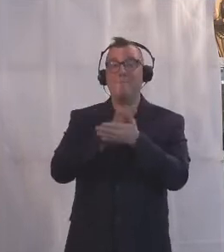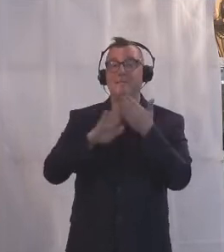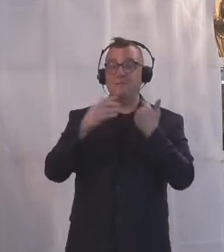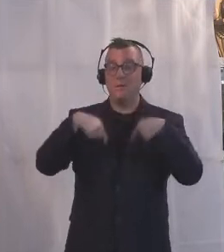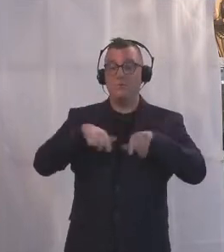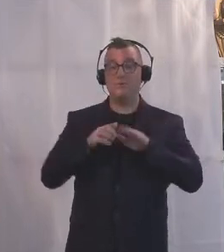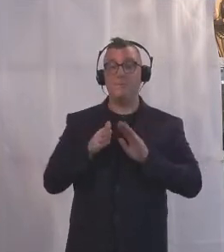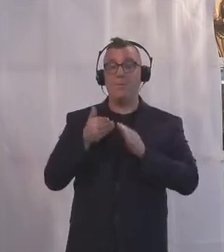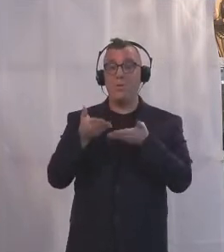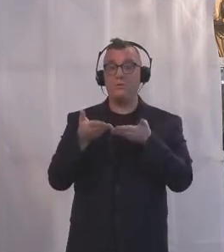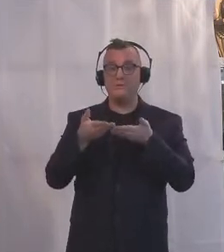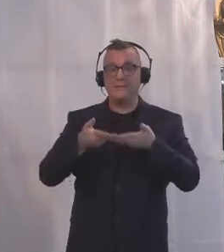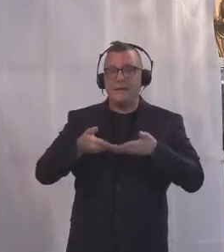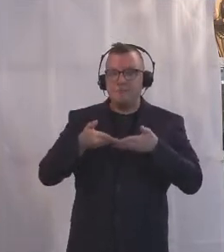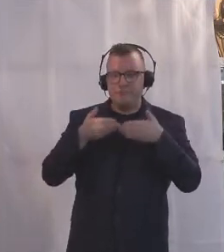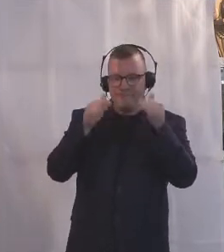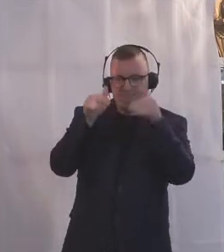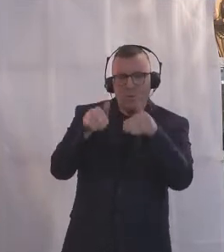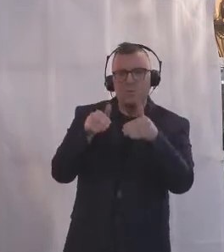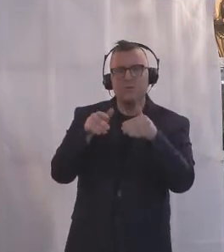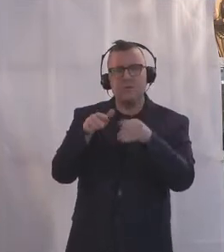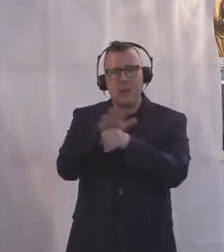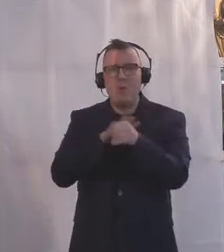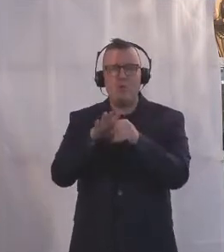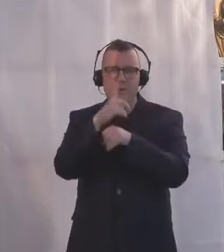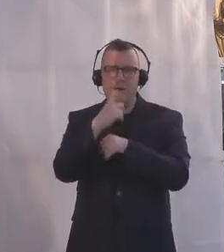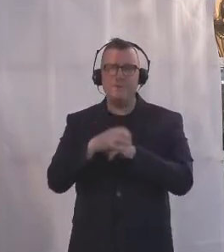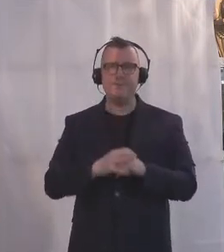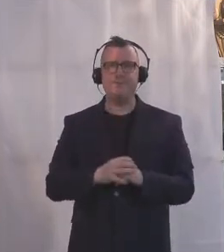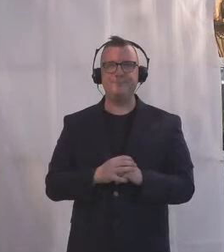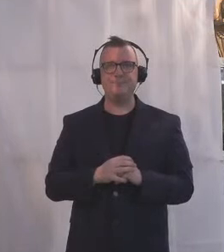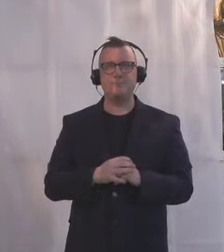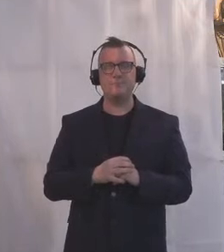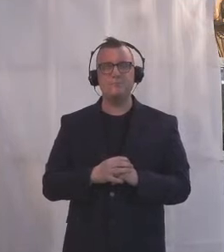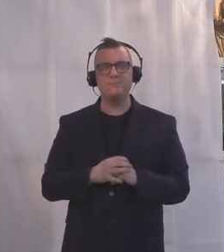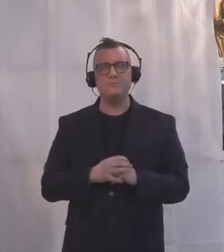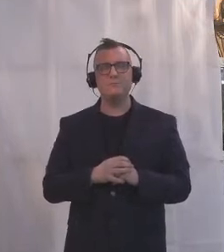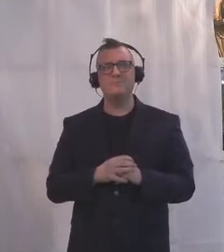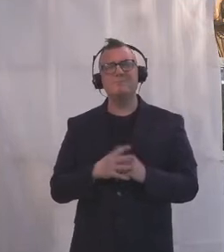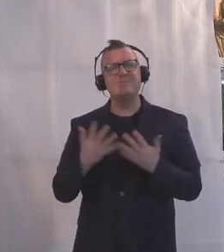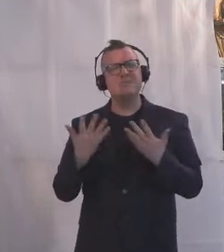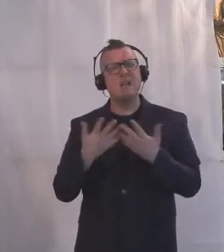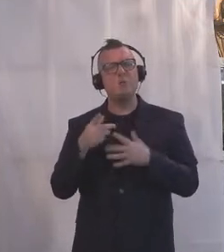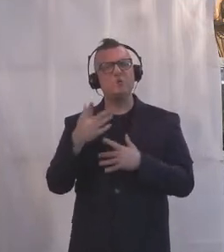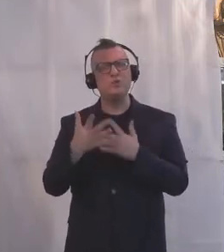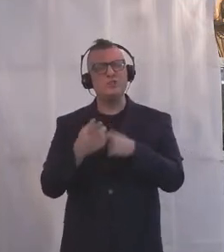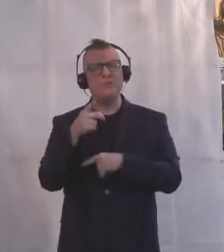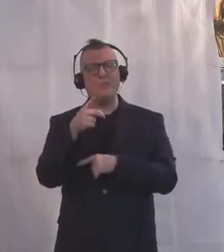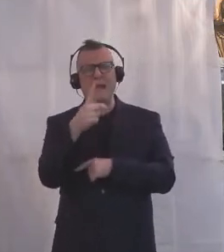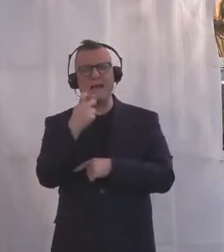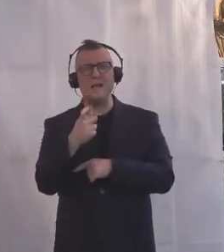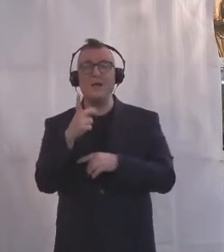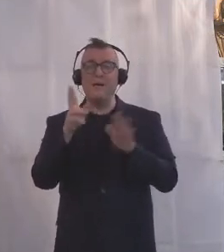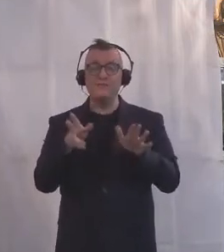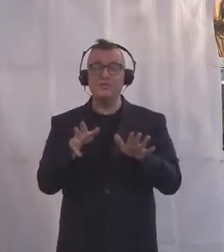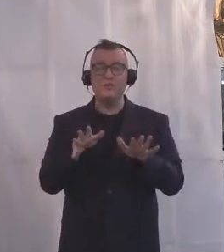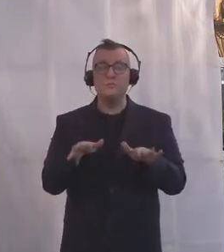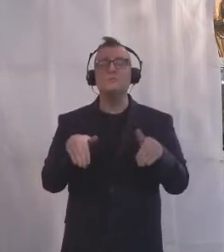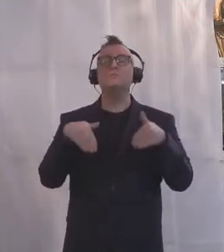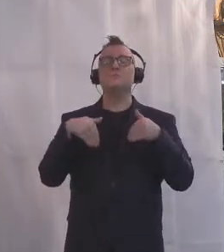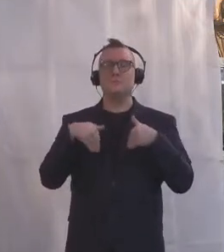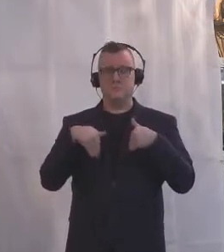focused way to the way that the local needs need it. And in order to do that, you need to be humble, you need to